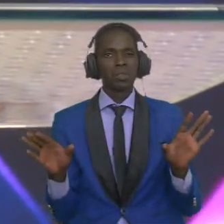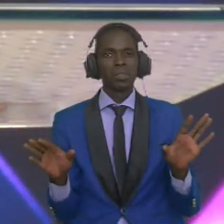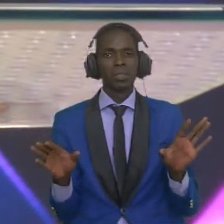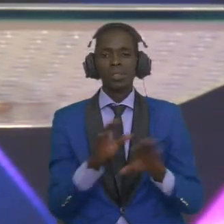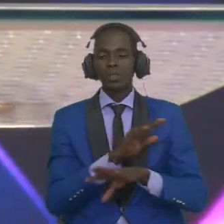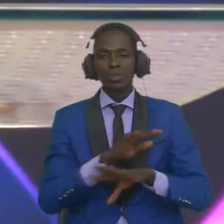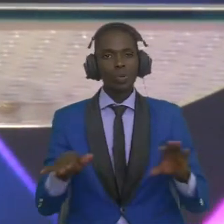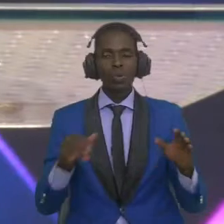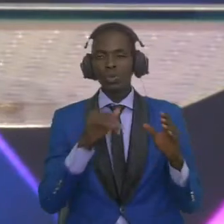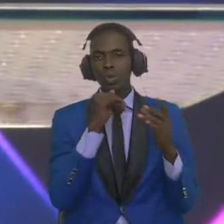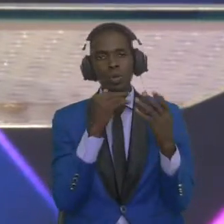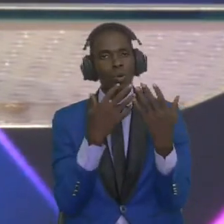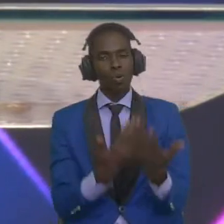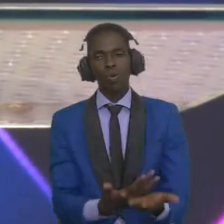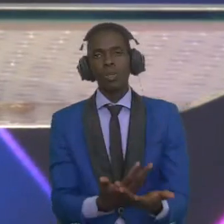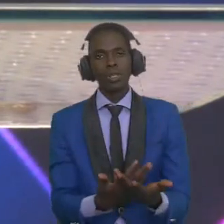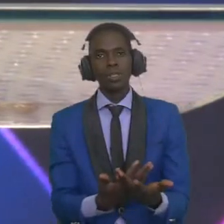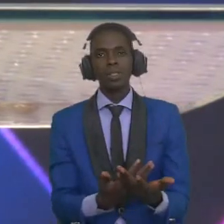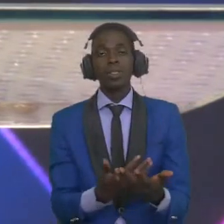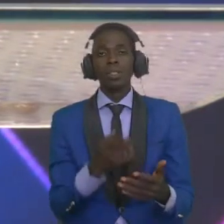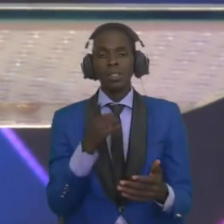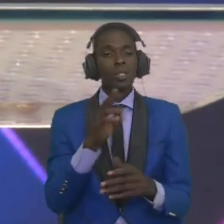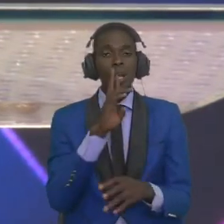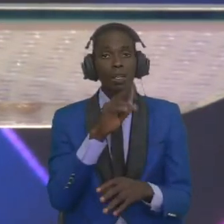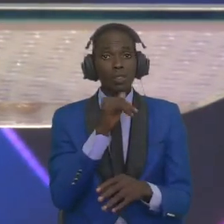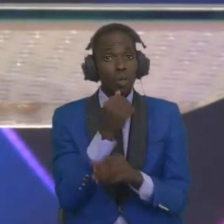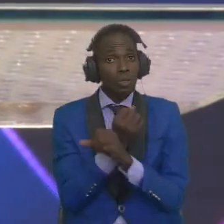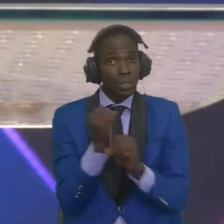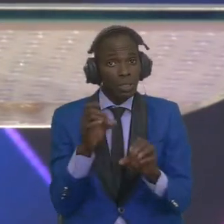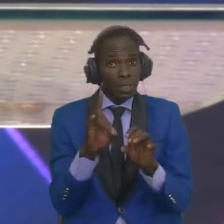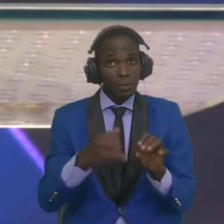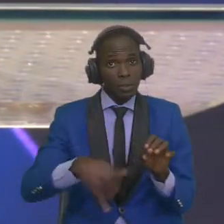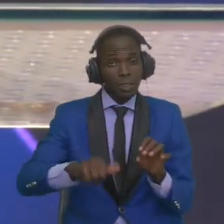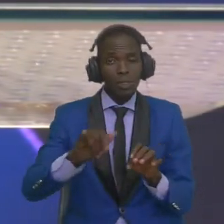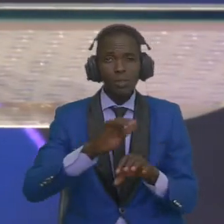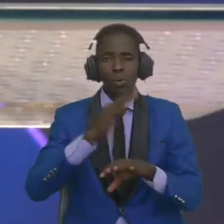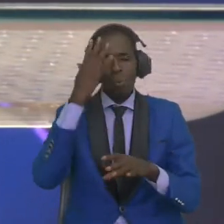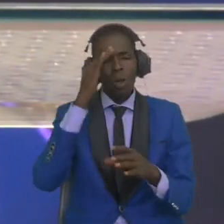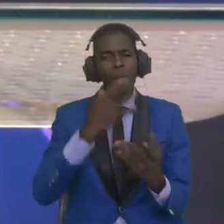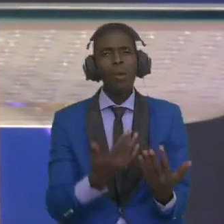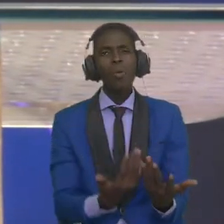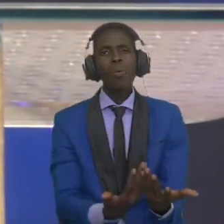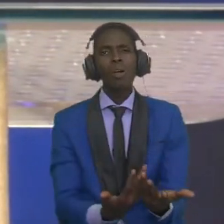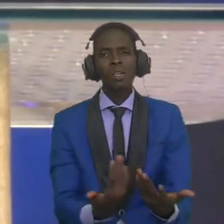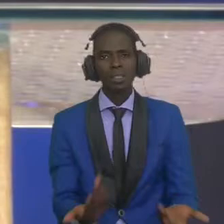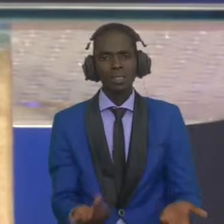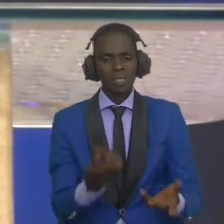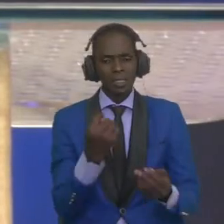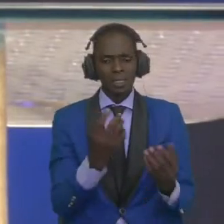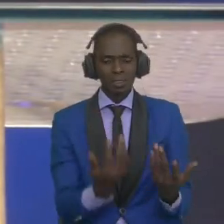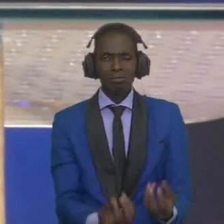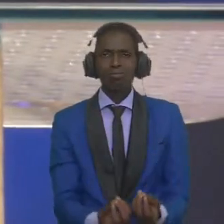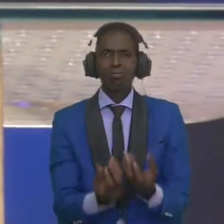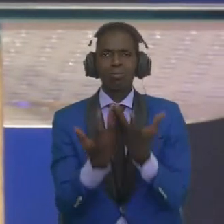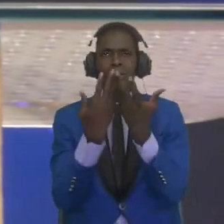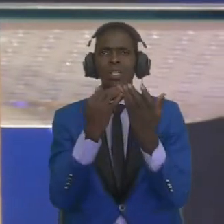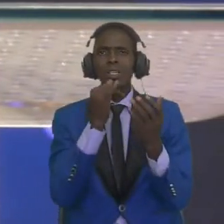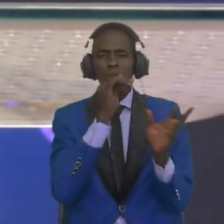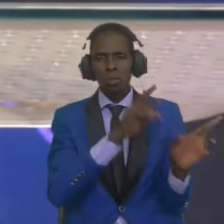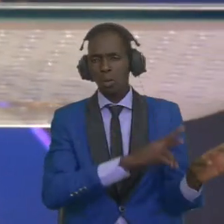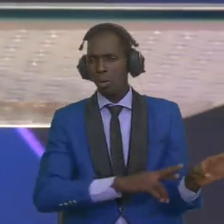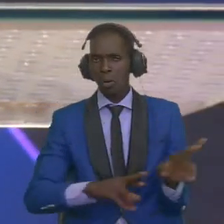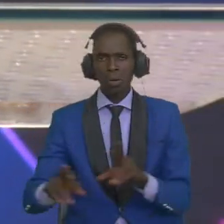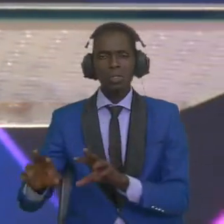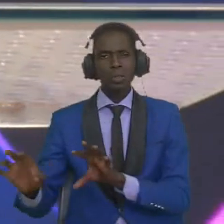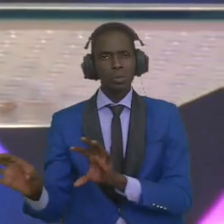If you have not been saved, there's nothing else you're waiting for. The sacrifice had been accomplished and the